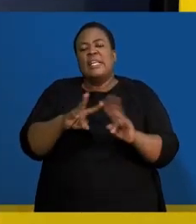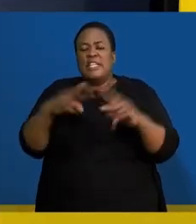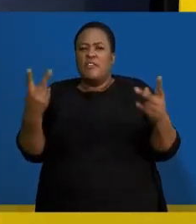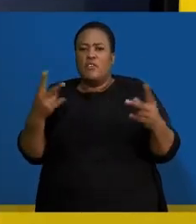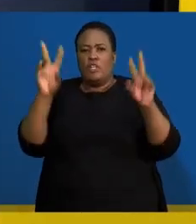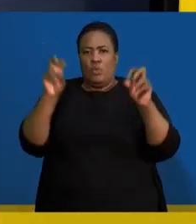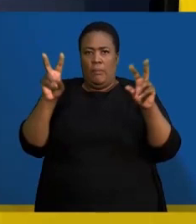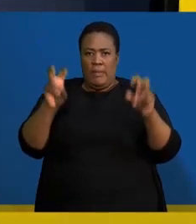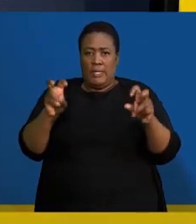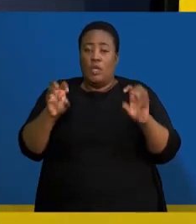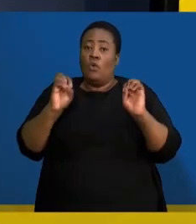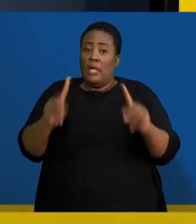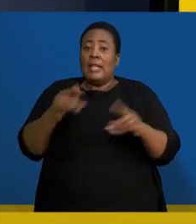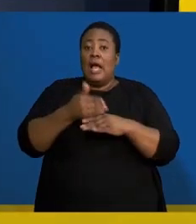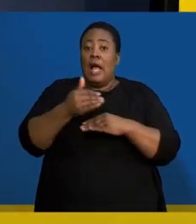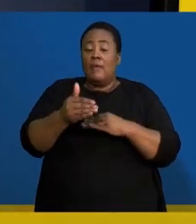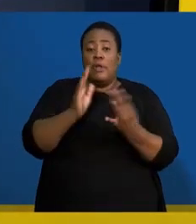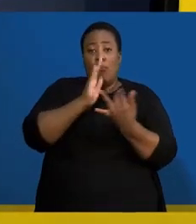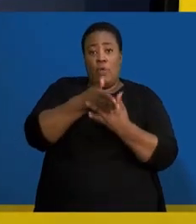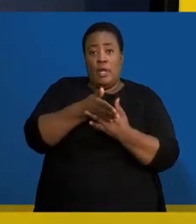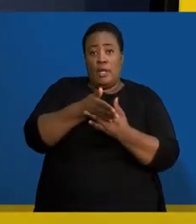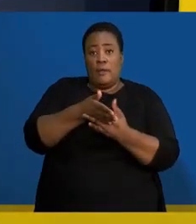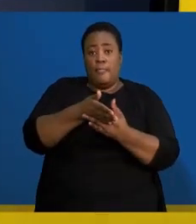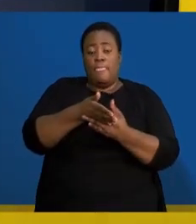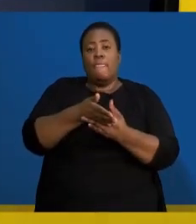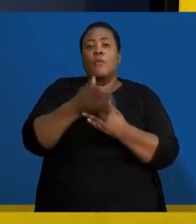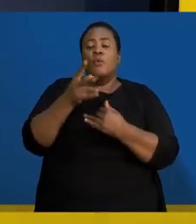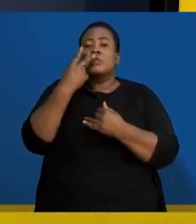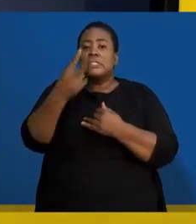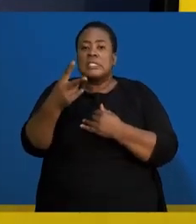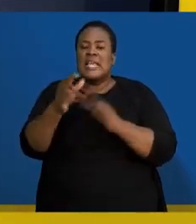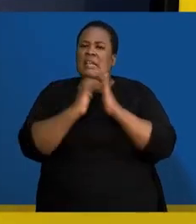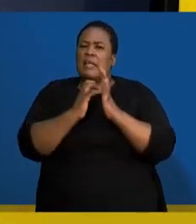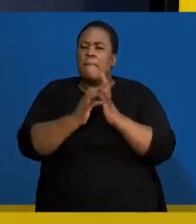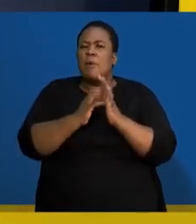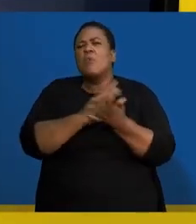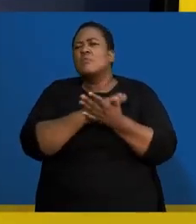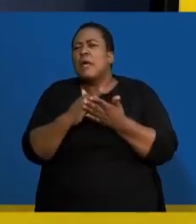paper. Okay, after the break, we are going to look at the examples of some of the